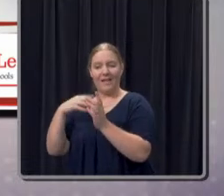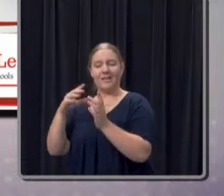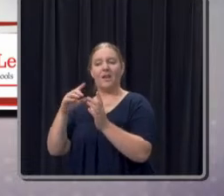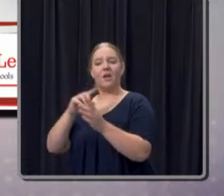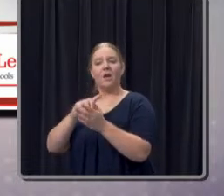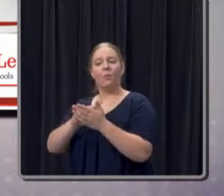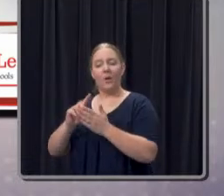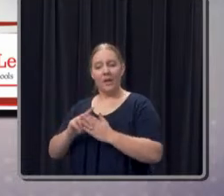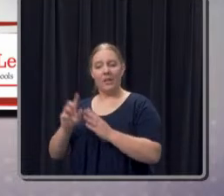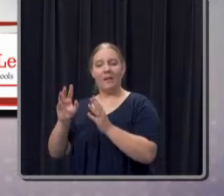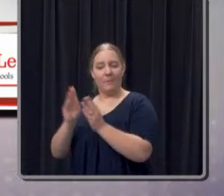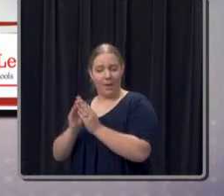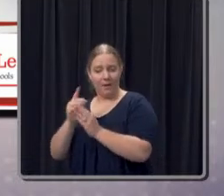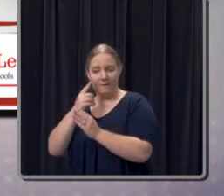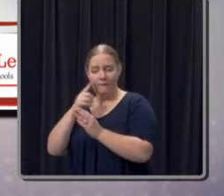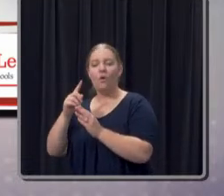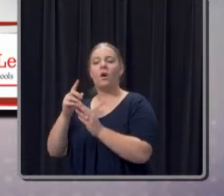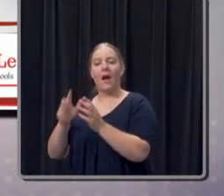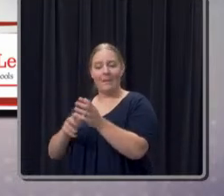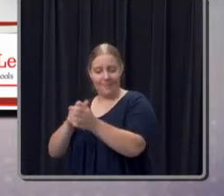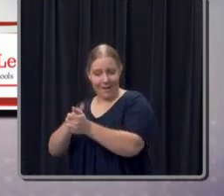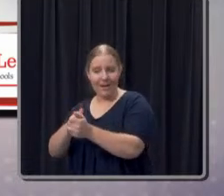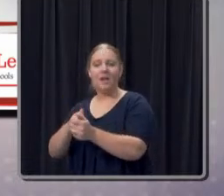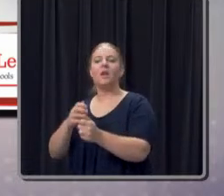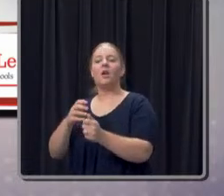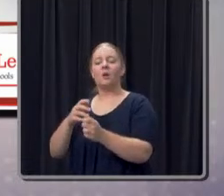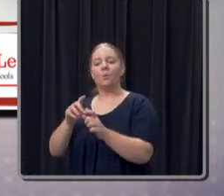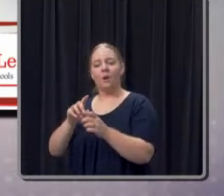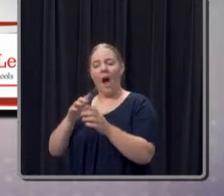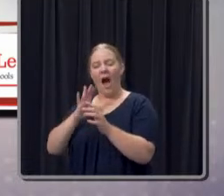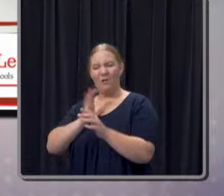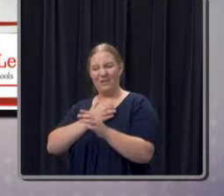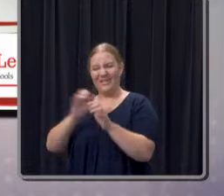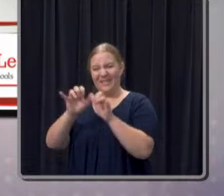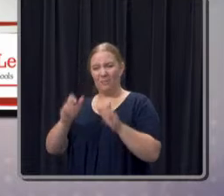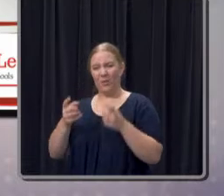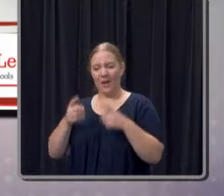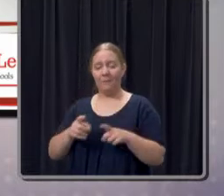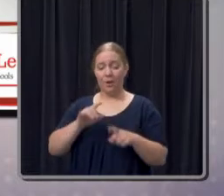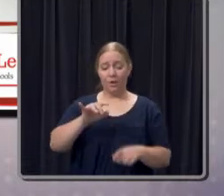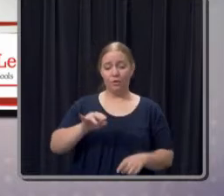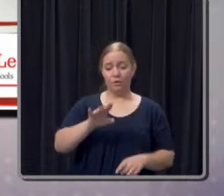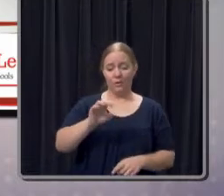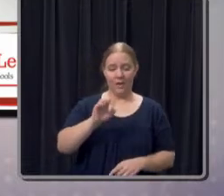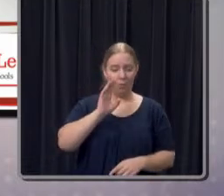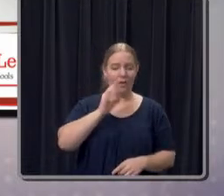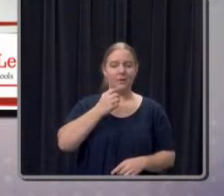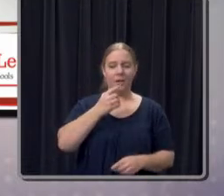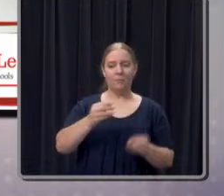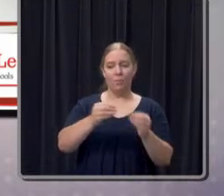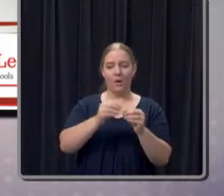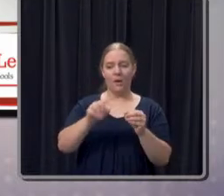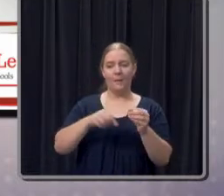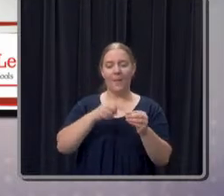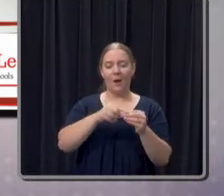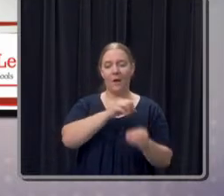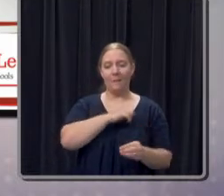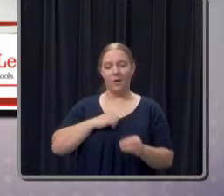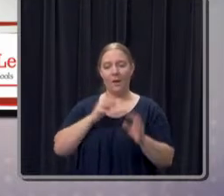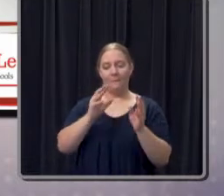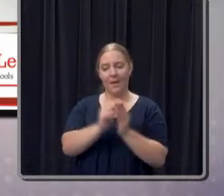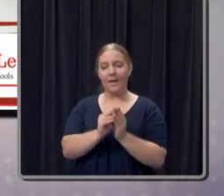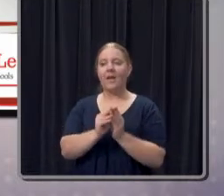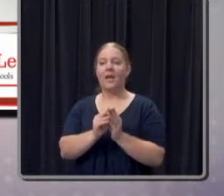of the work across our system. And Julie will tell you a little bit more about our administrative meetings and